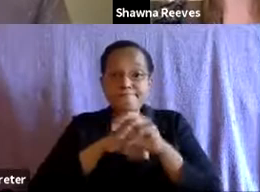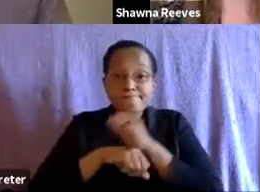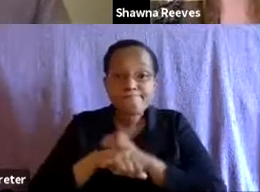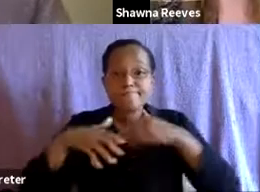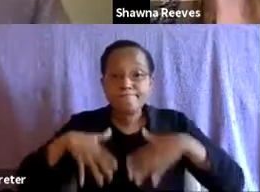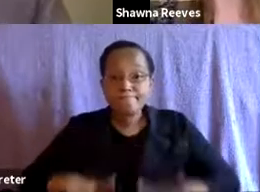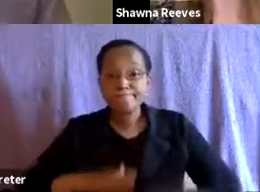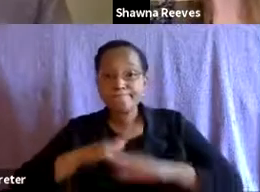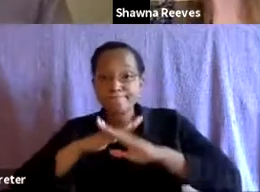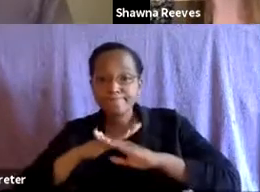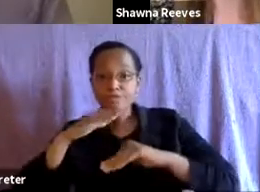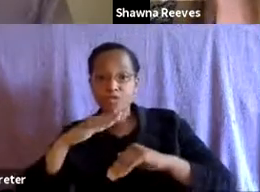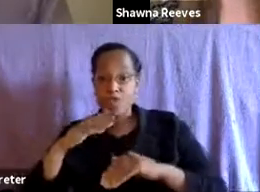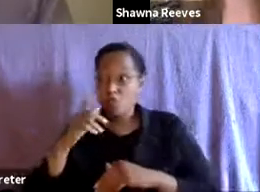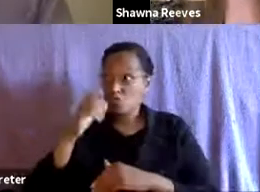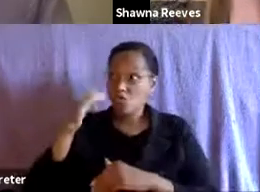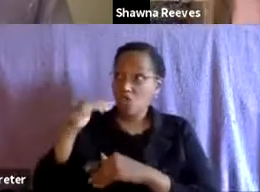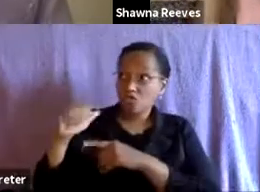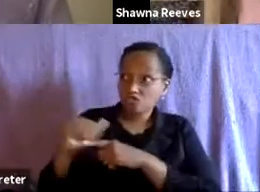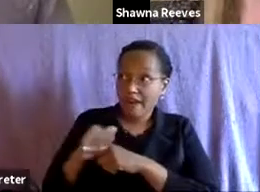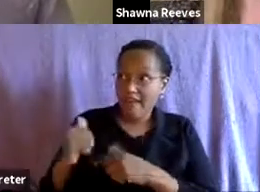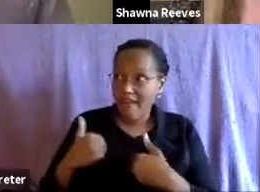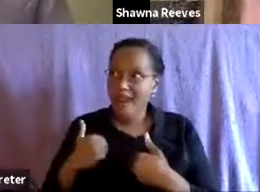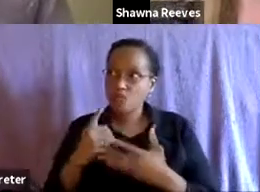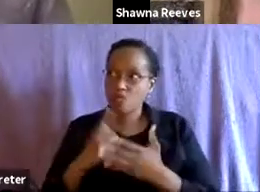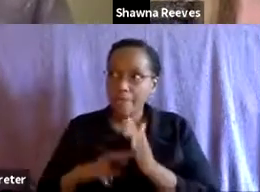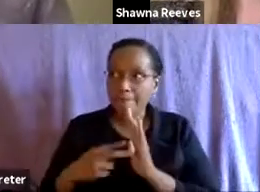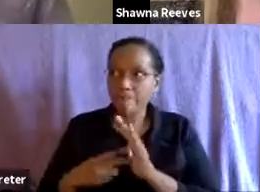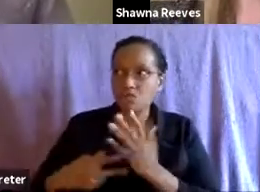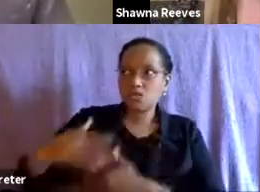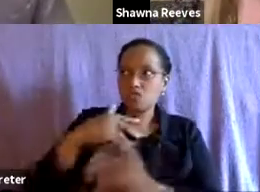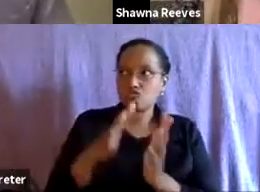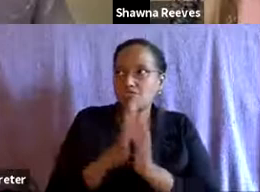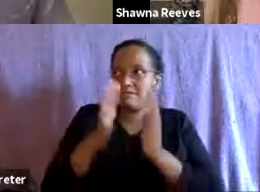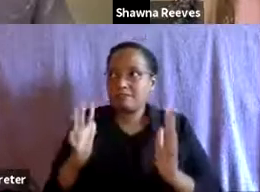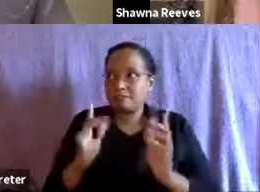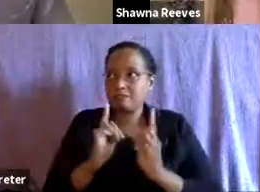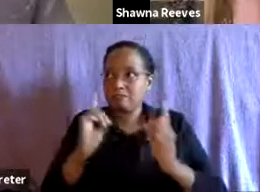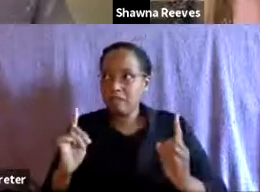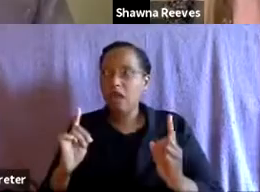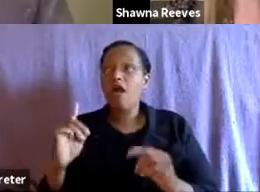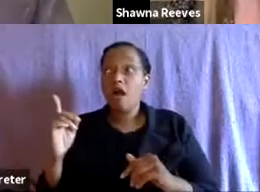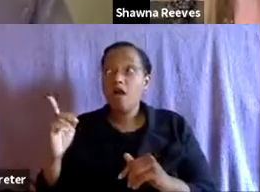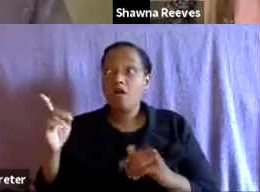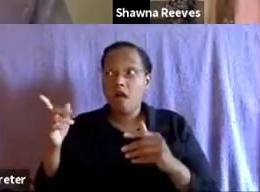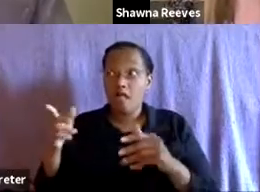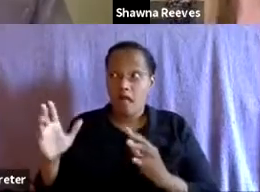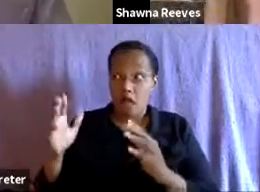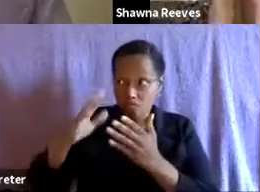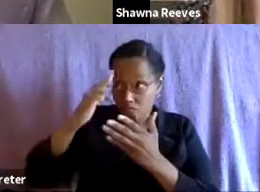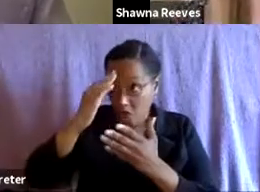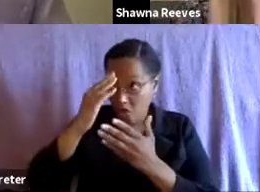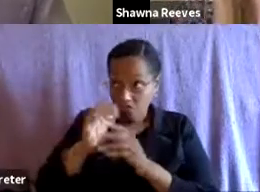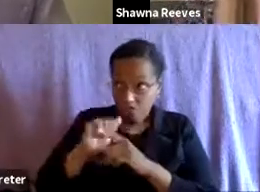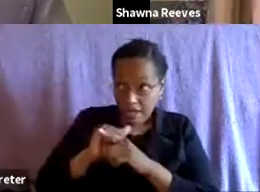calculus on this, because if we can get at least one family member with PPE, trained in what the right